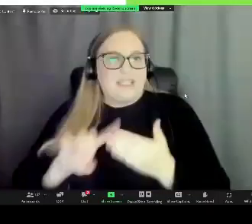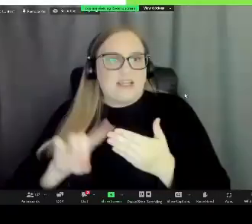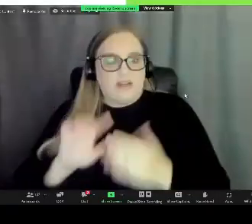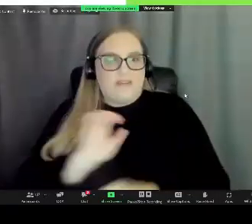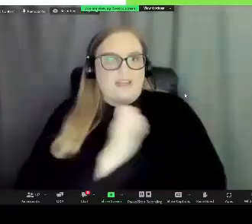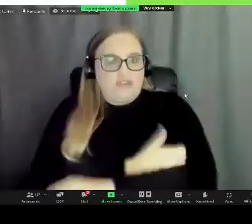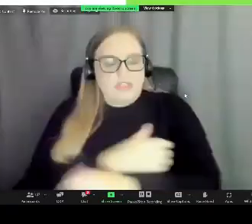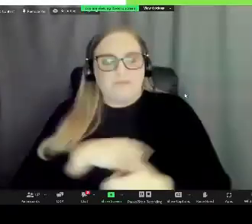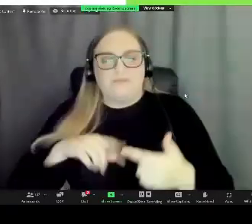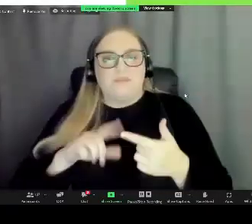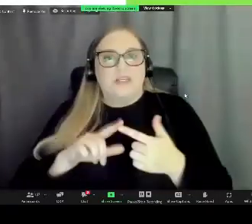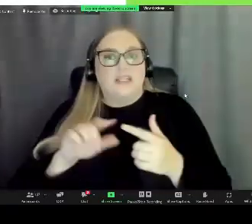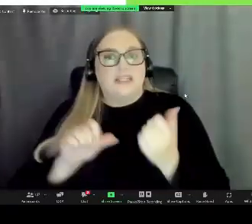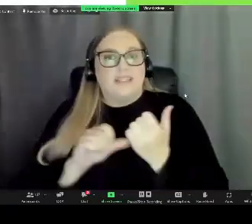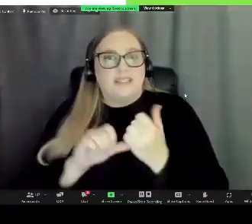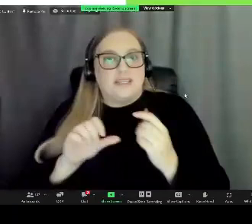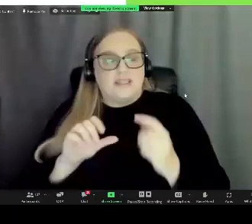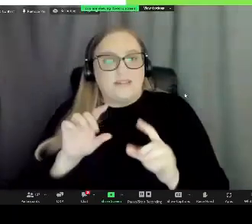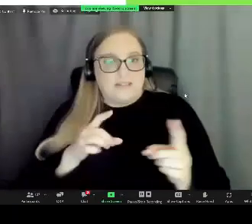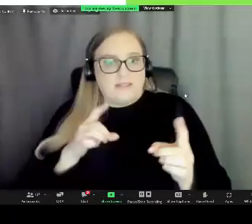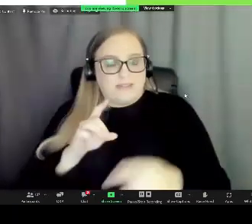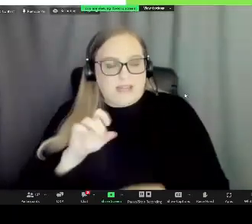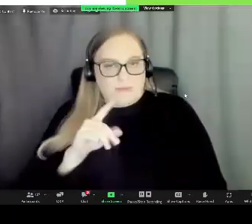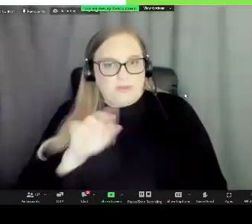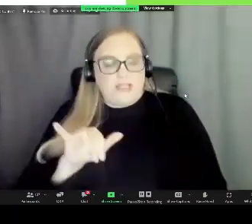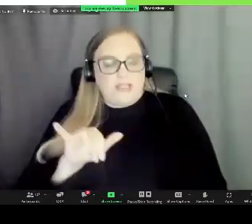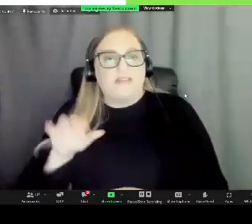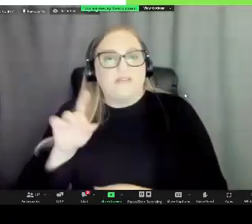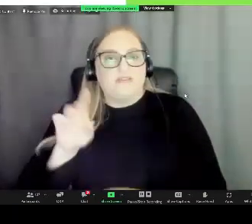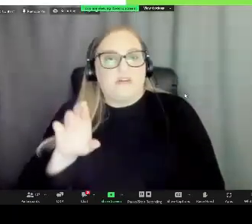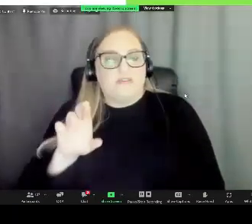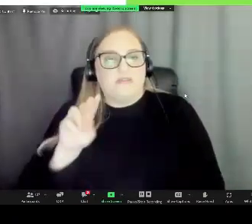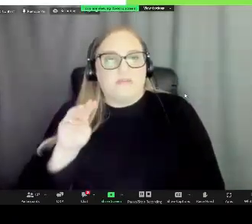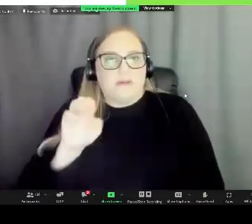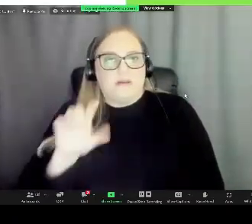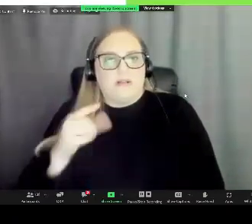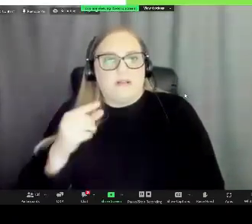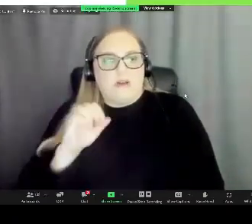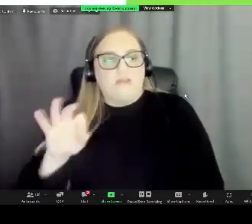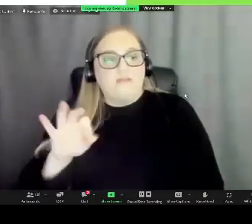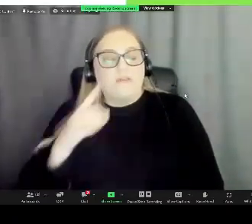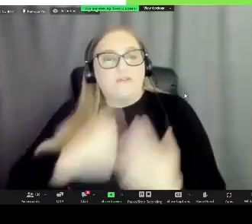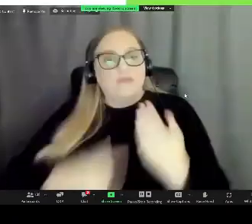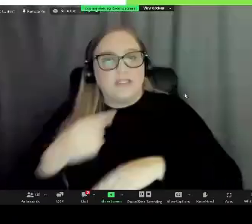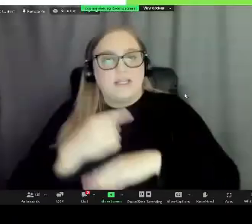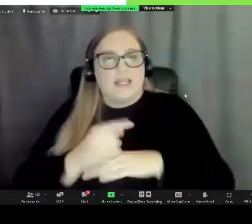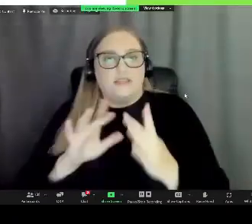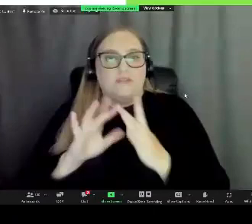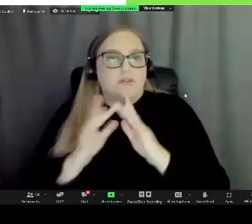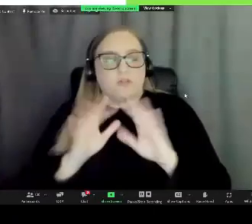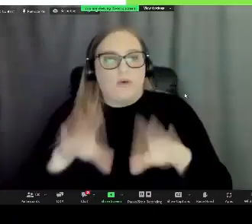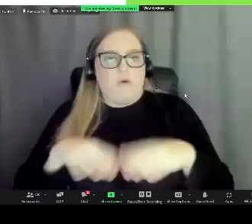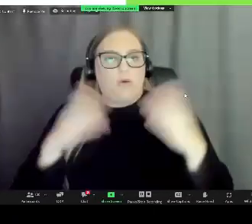Deputy Assistant Secretary for Nuclear Energy, Dr. Michael Goff. For today's virtual open house